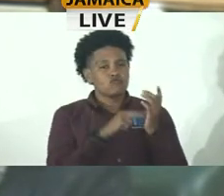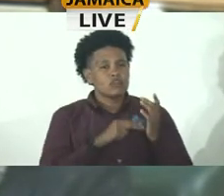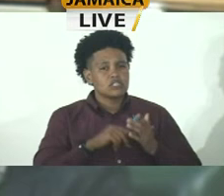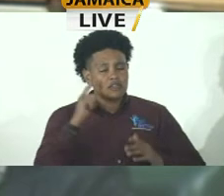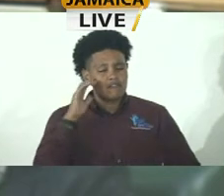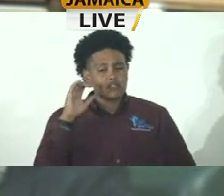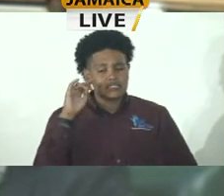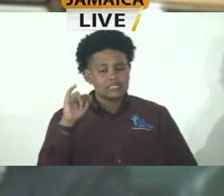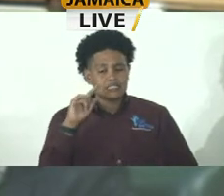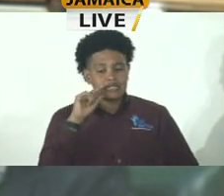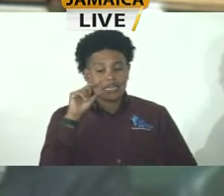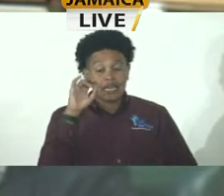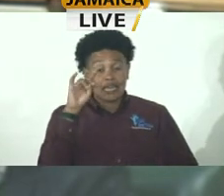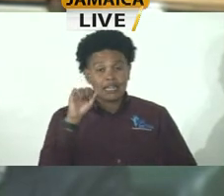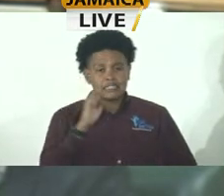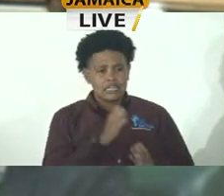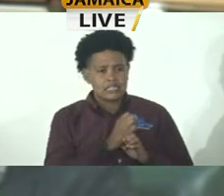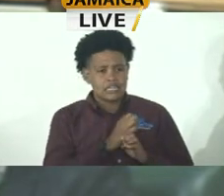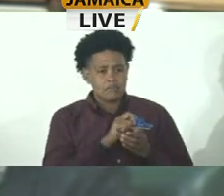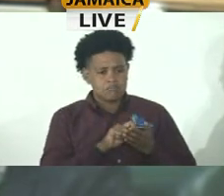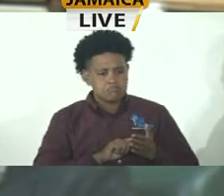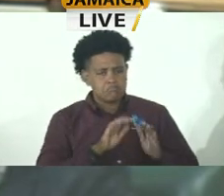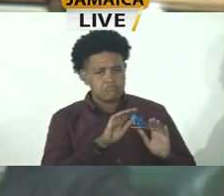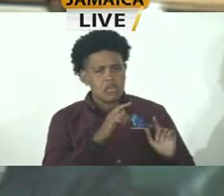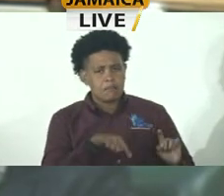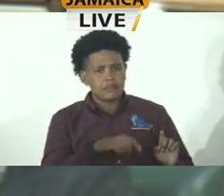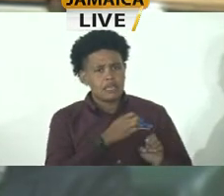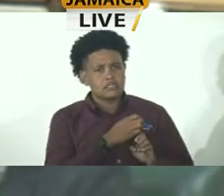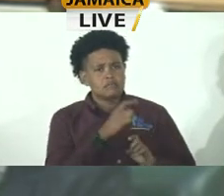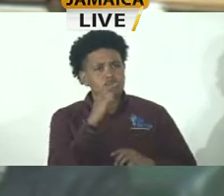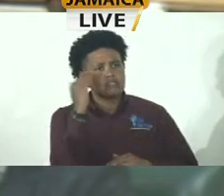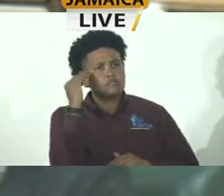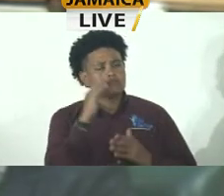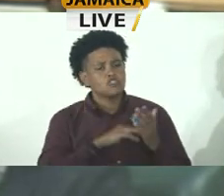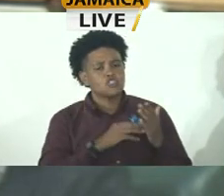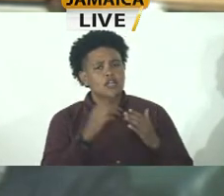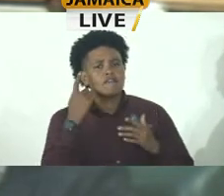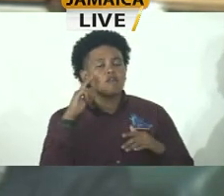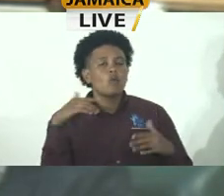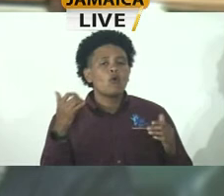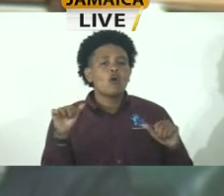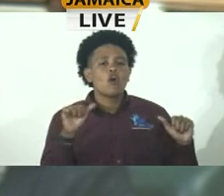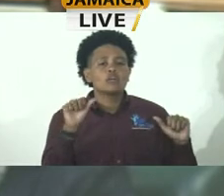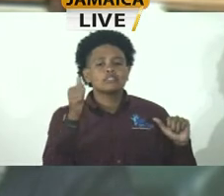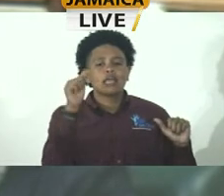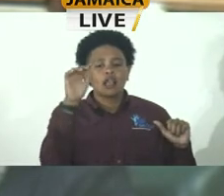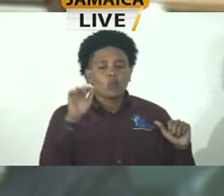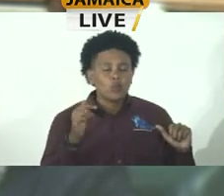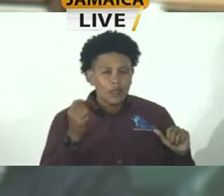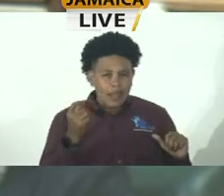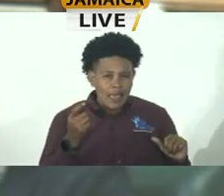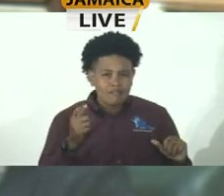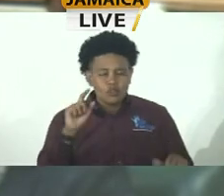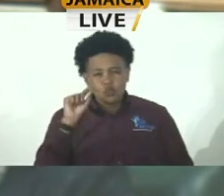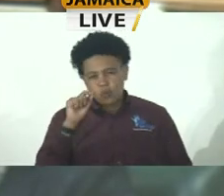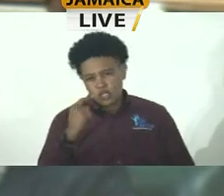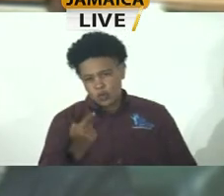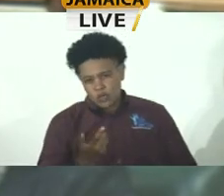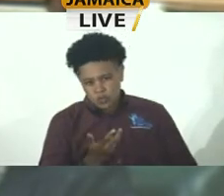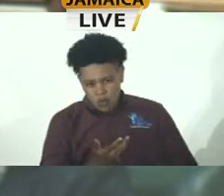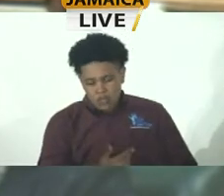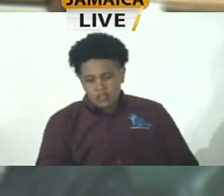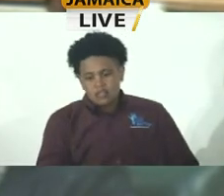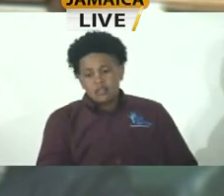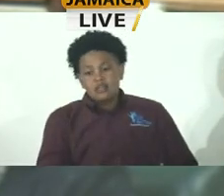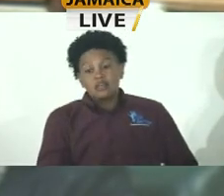guilds exams and this exam is scheduled for august 10 to 11 20 21